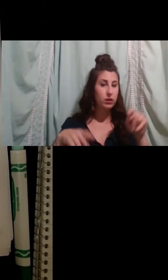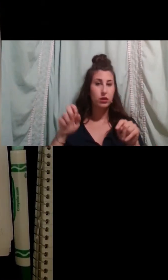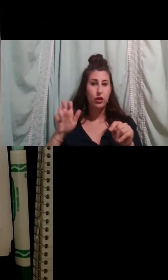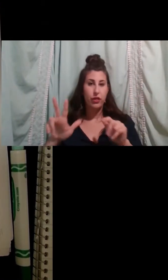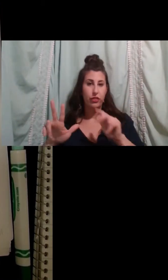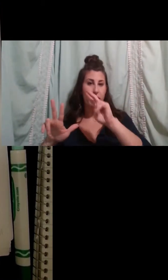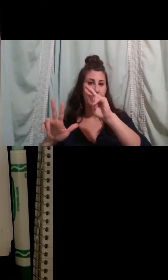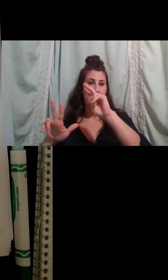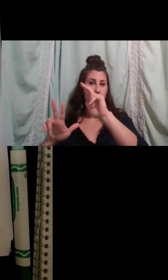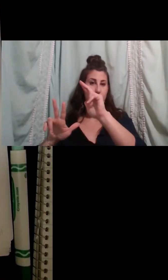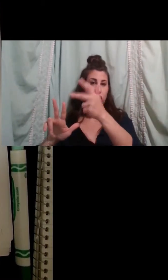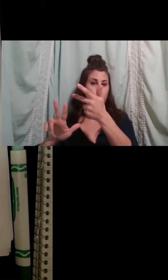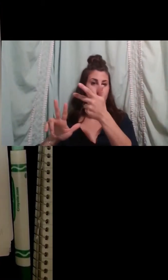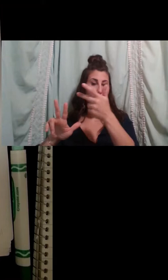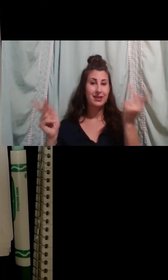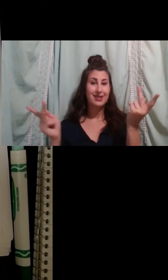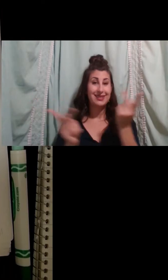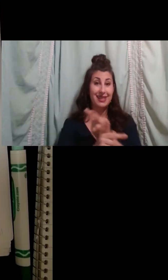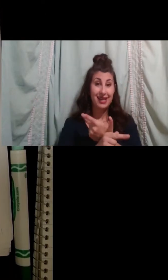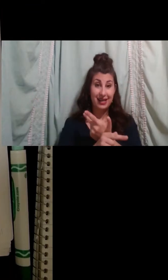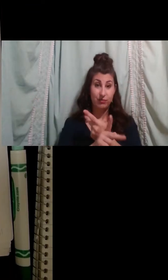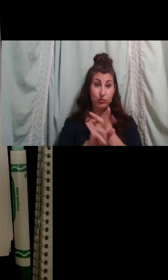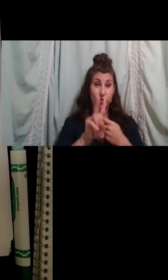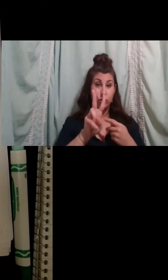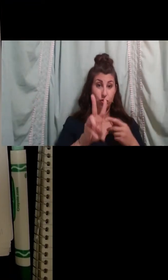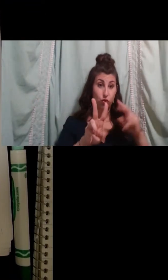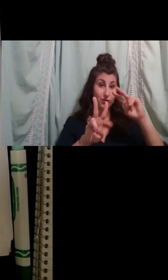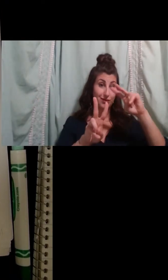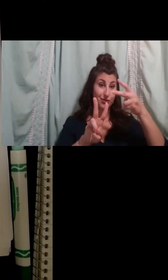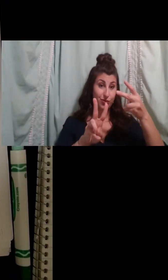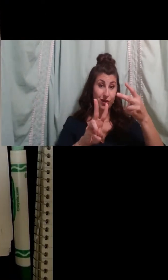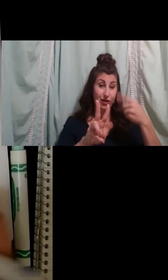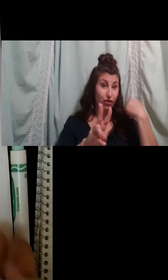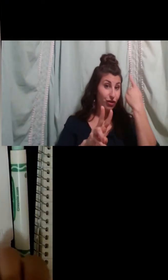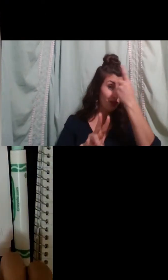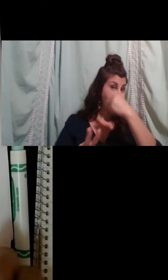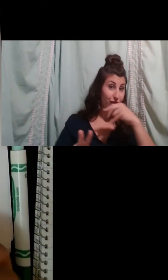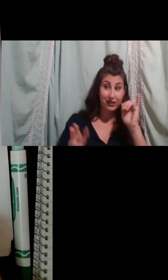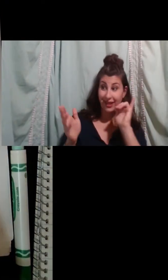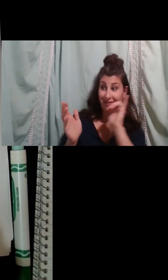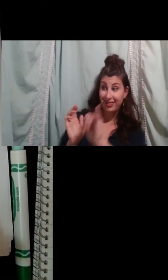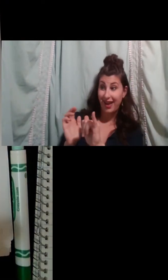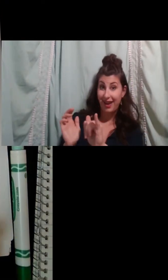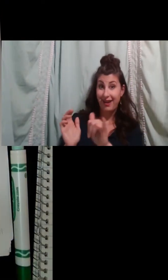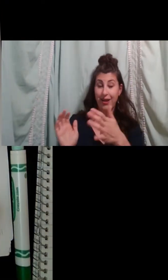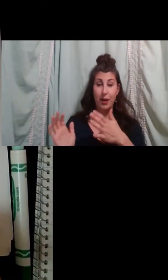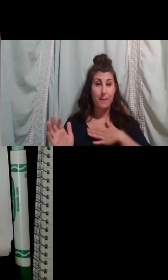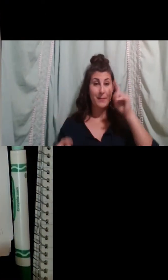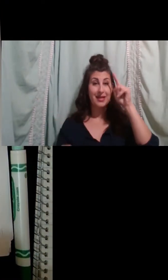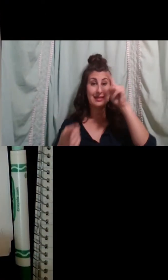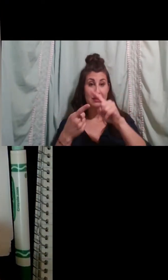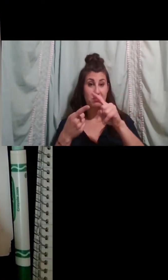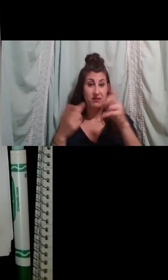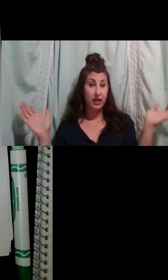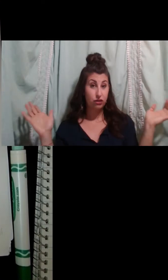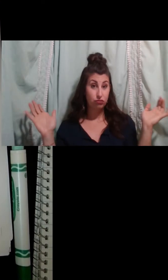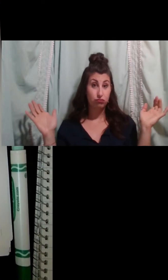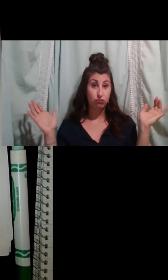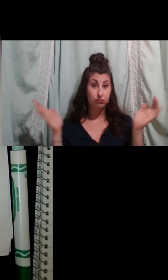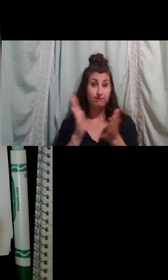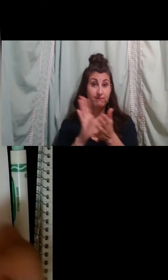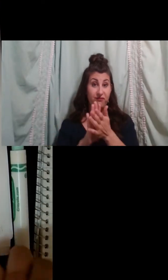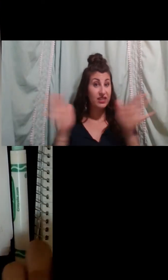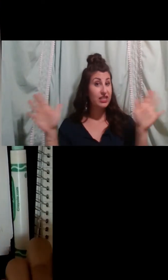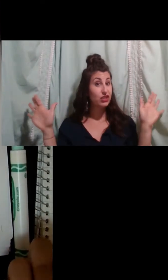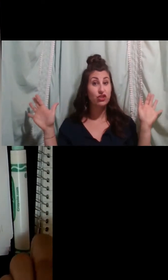3 cubed times 2 squared looks like that. So here's my simplification right